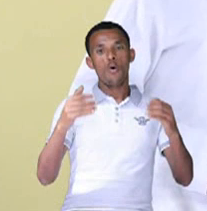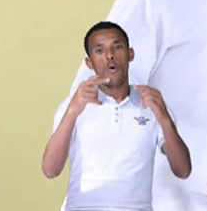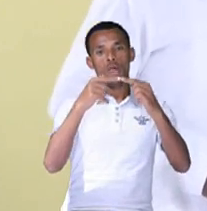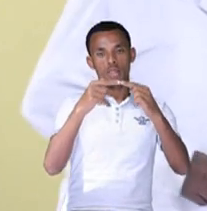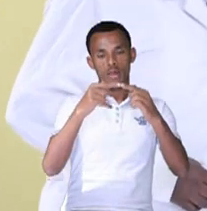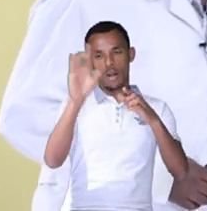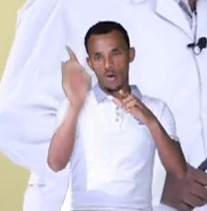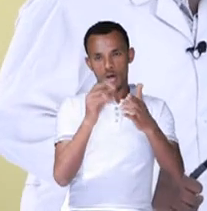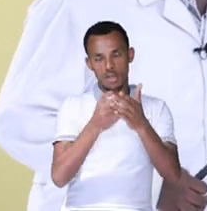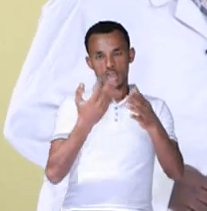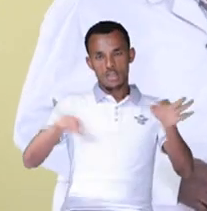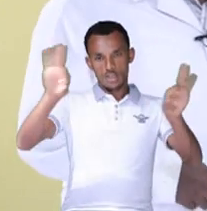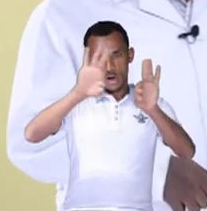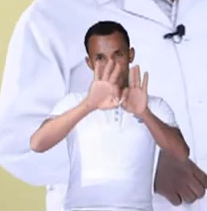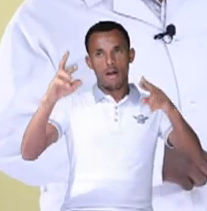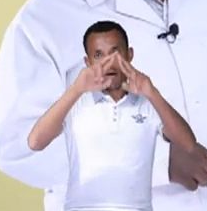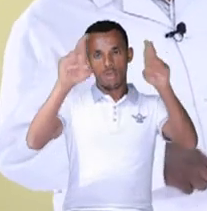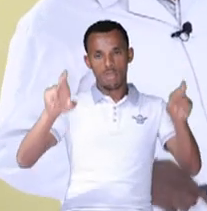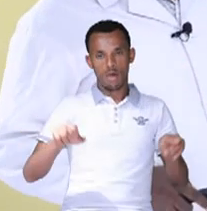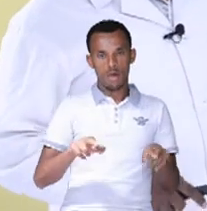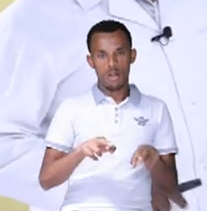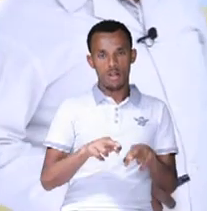then it is necessarily a rectangle.